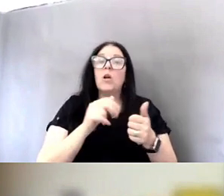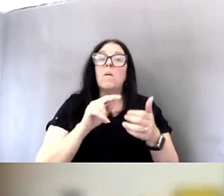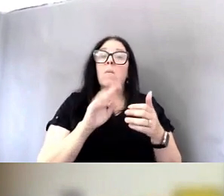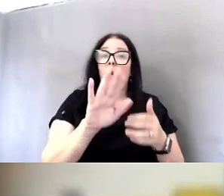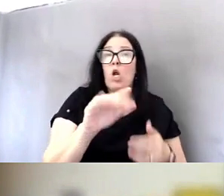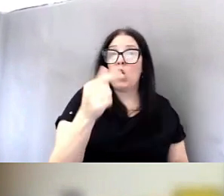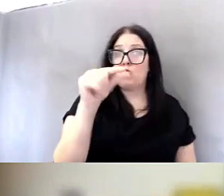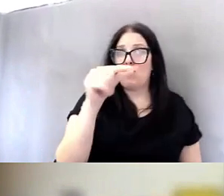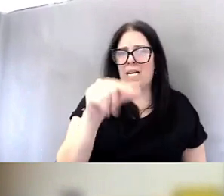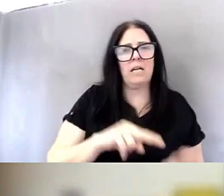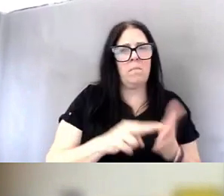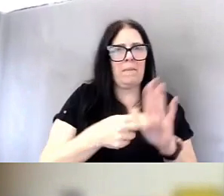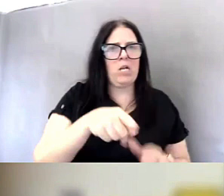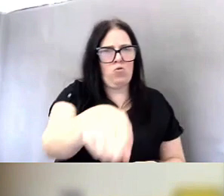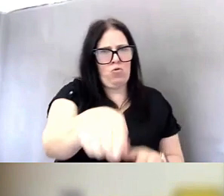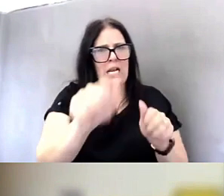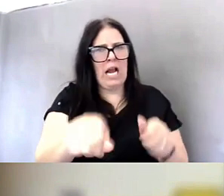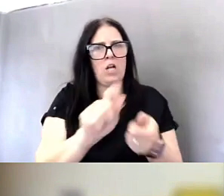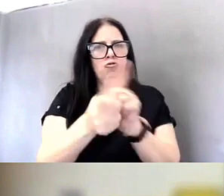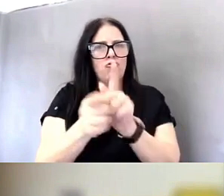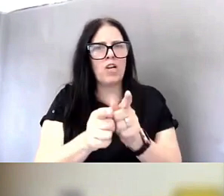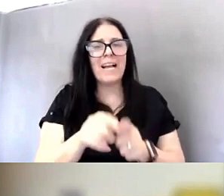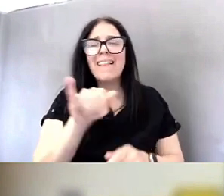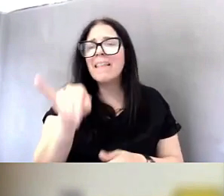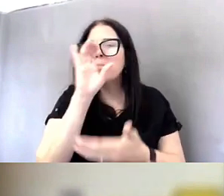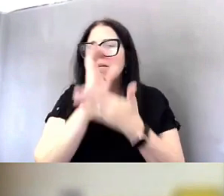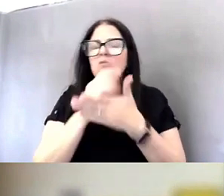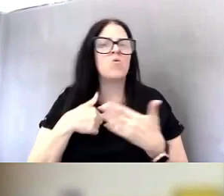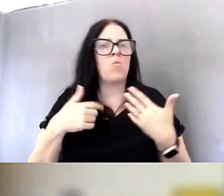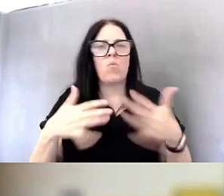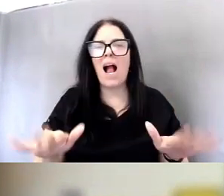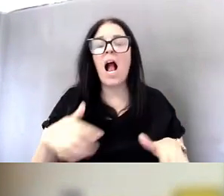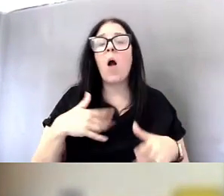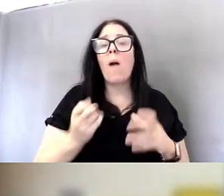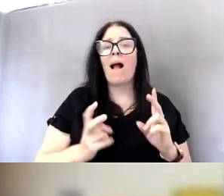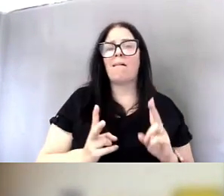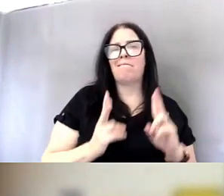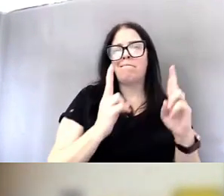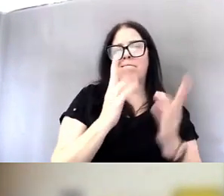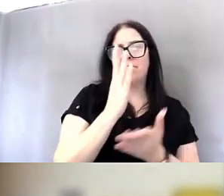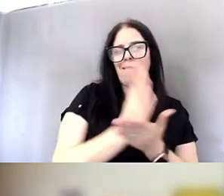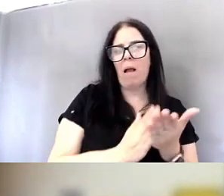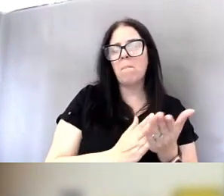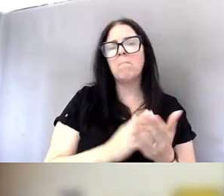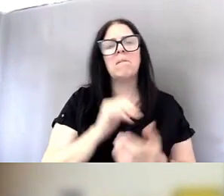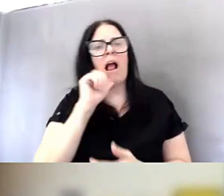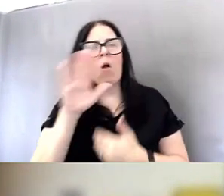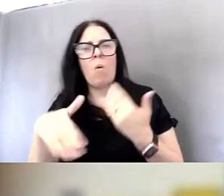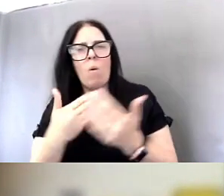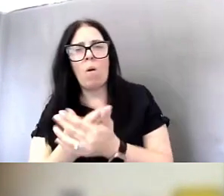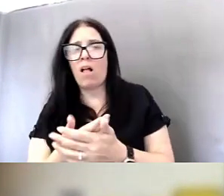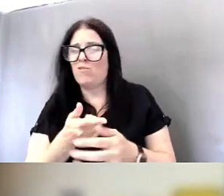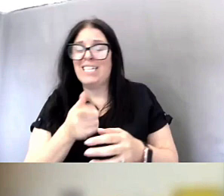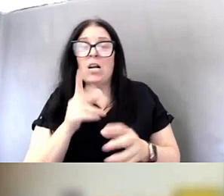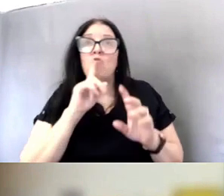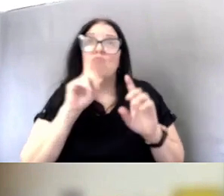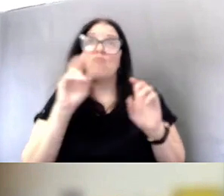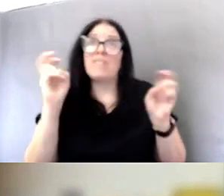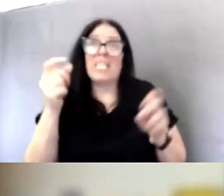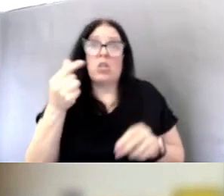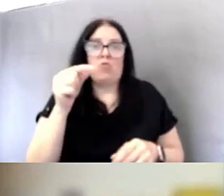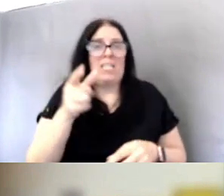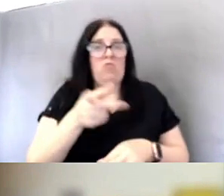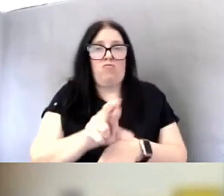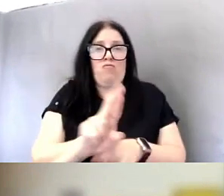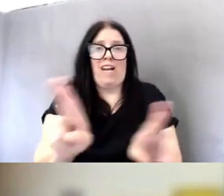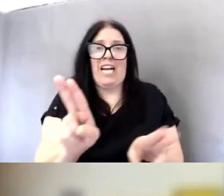modifiable. All are ready to use, as I mentioned. That means you're given the workbook